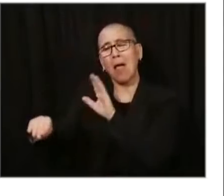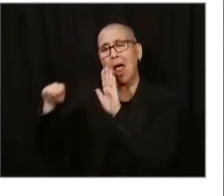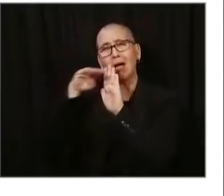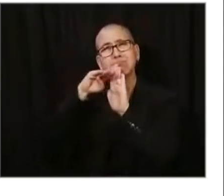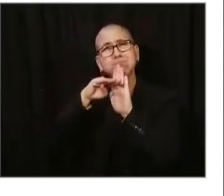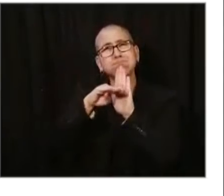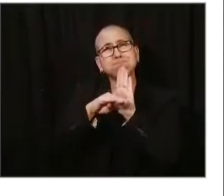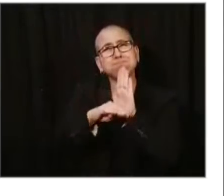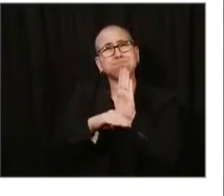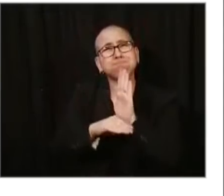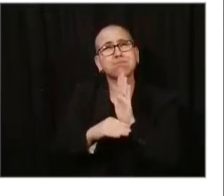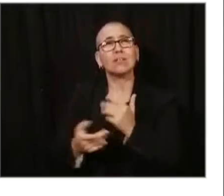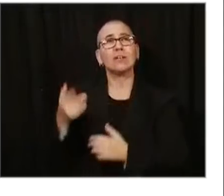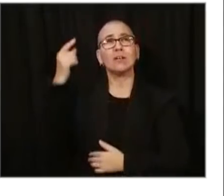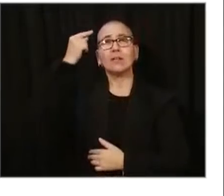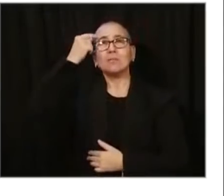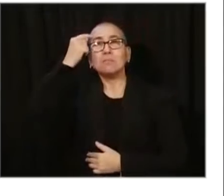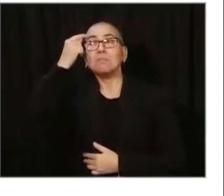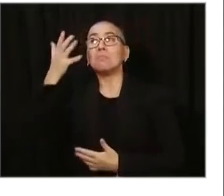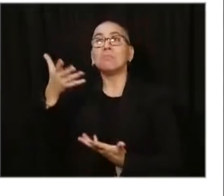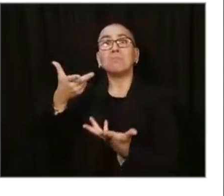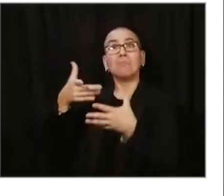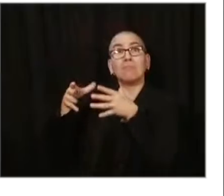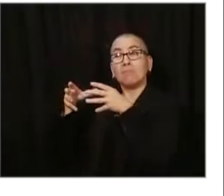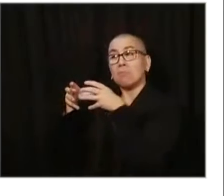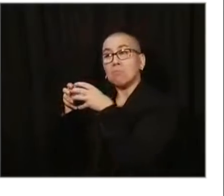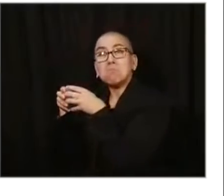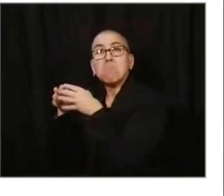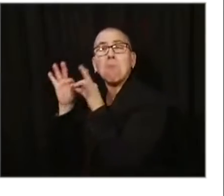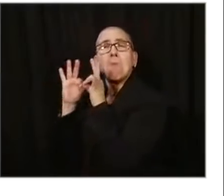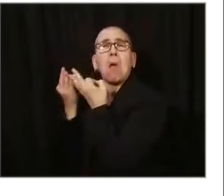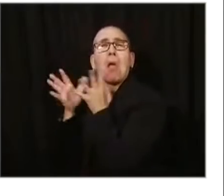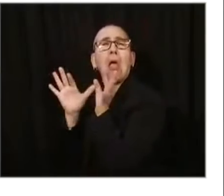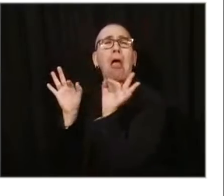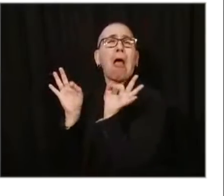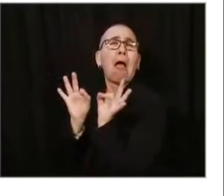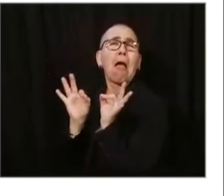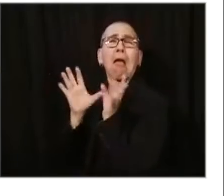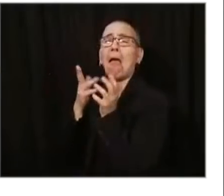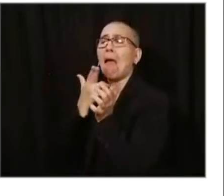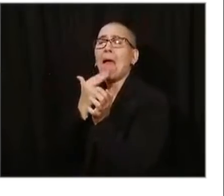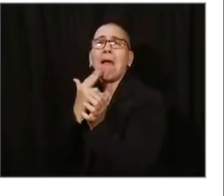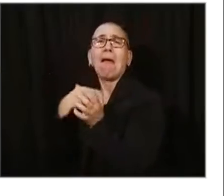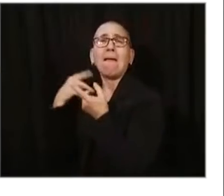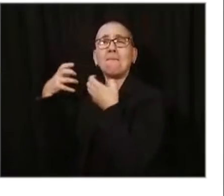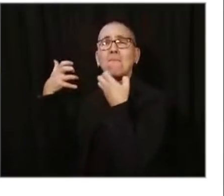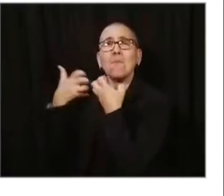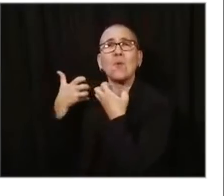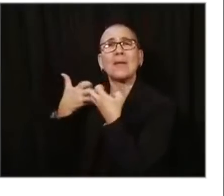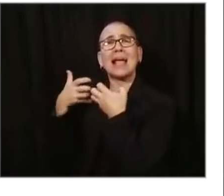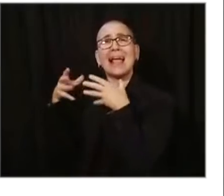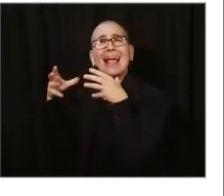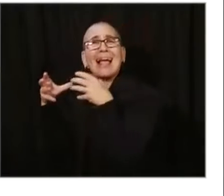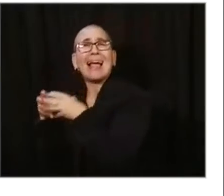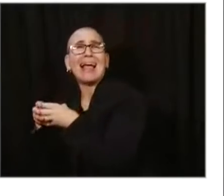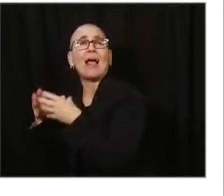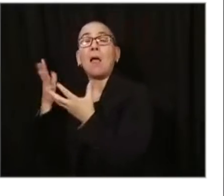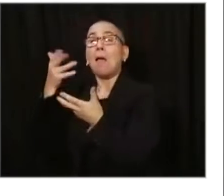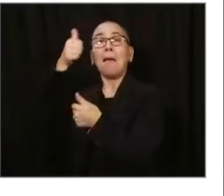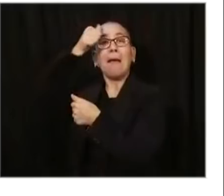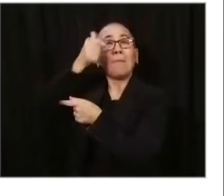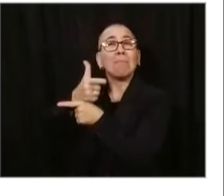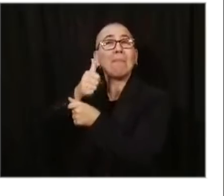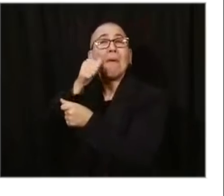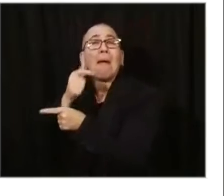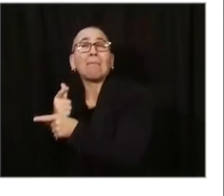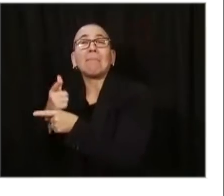it's isolated to you, but as I said, with family gatherings, you may be with a brother and sister-in-law, and they